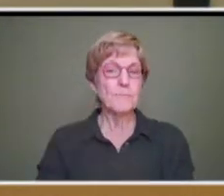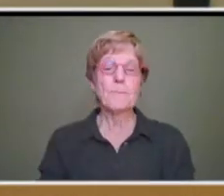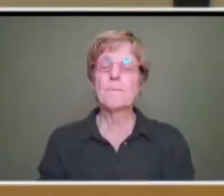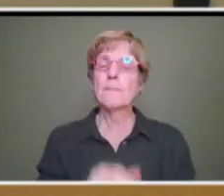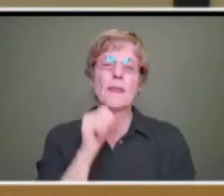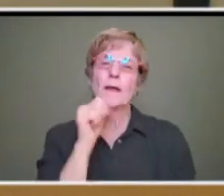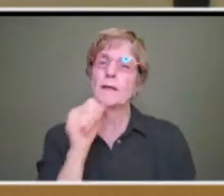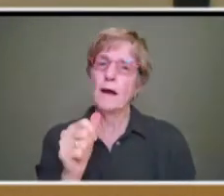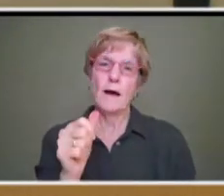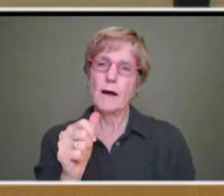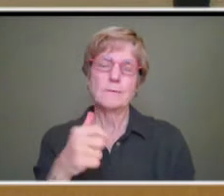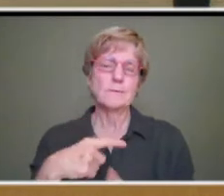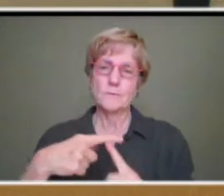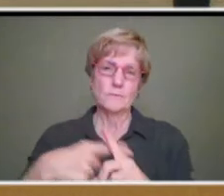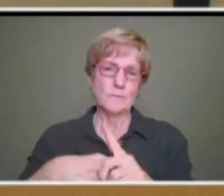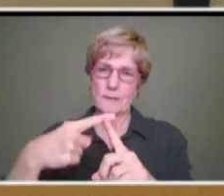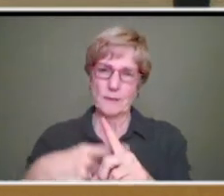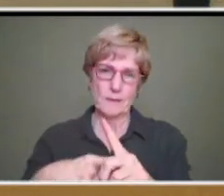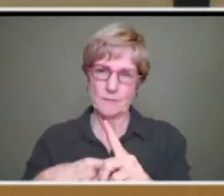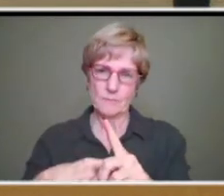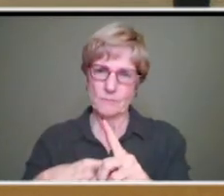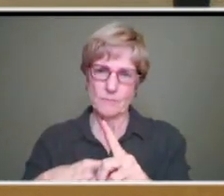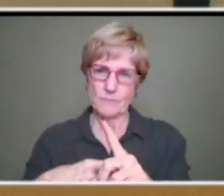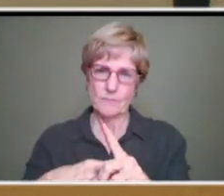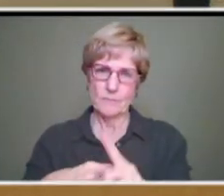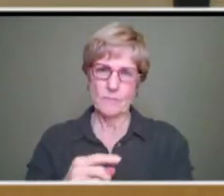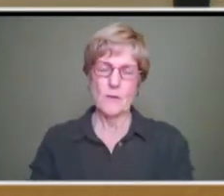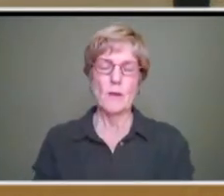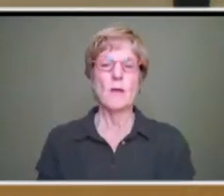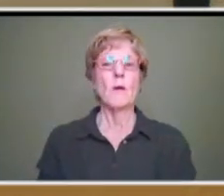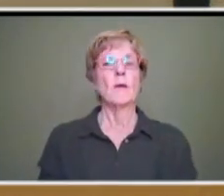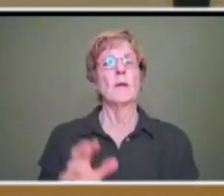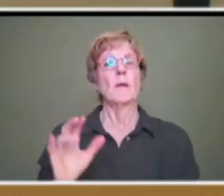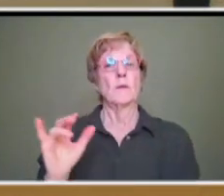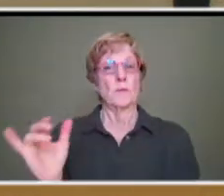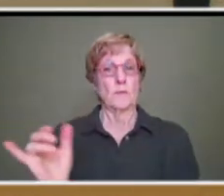not rent it uh also